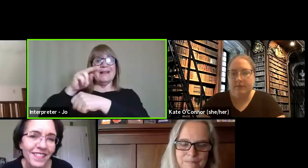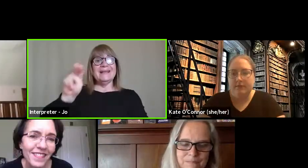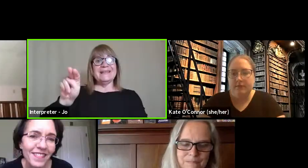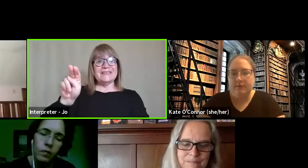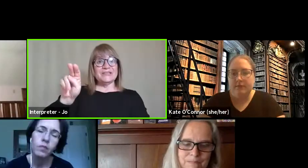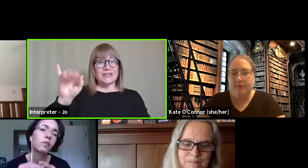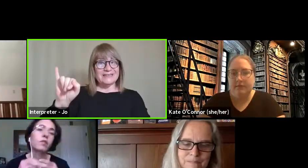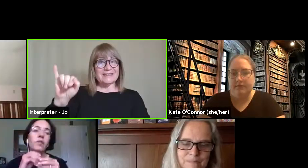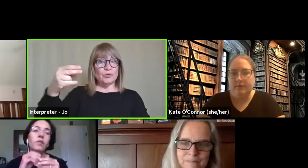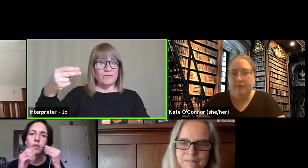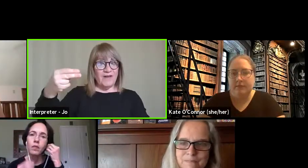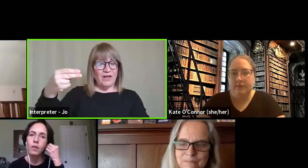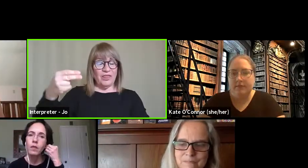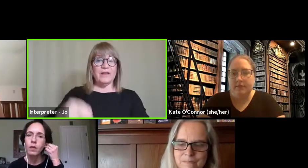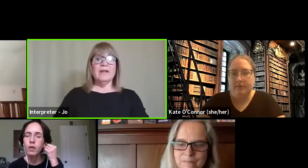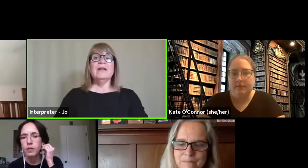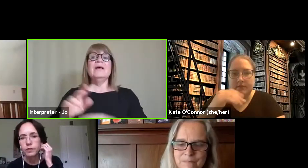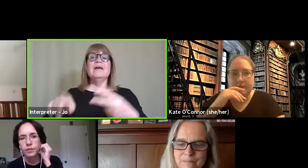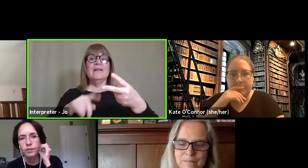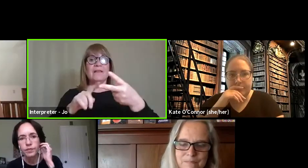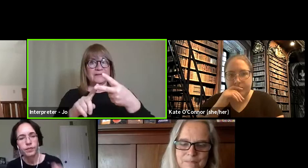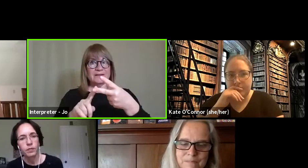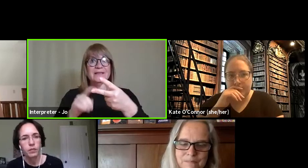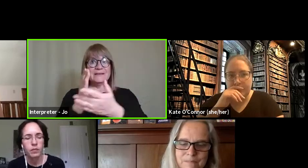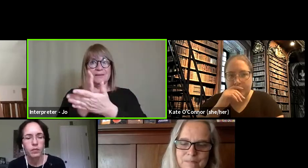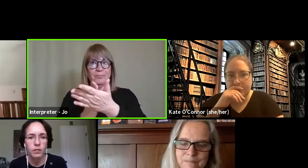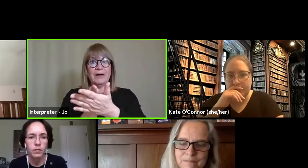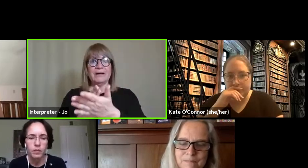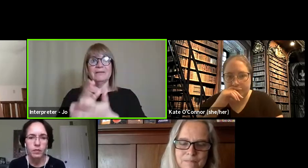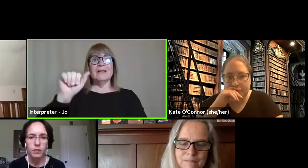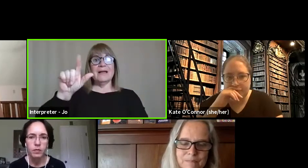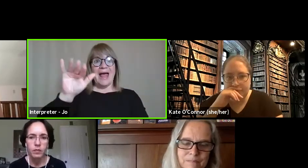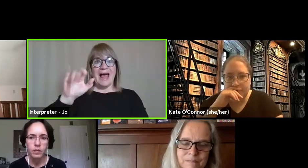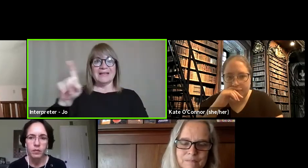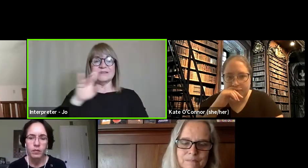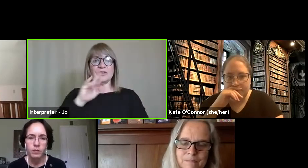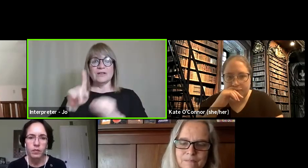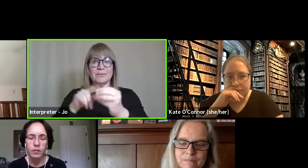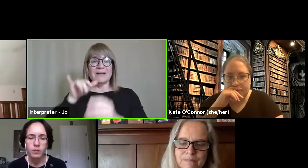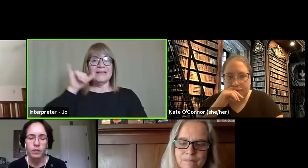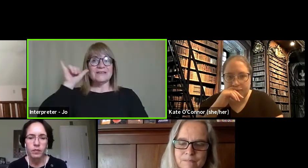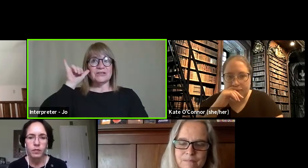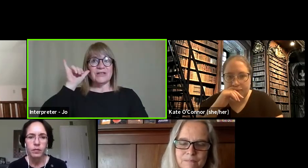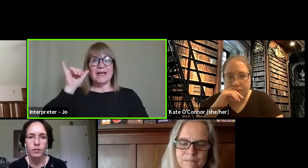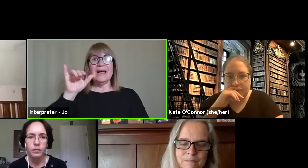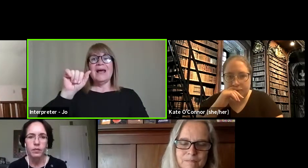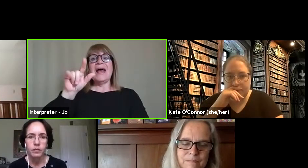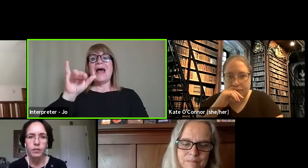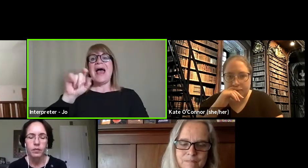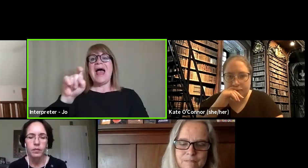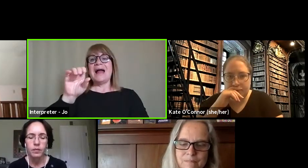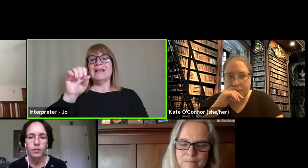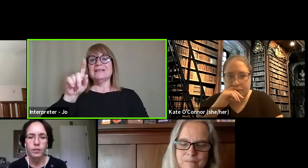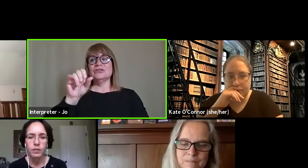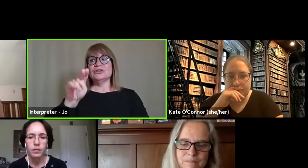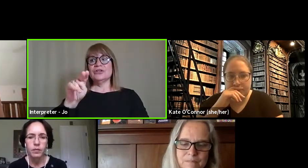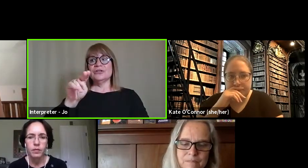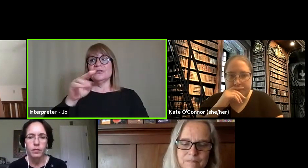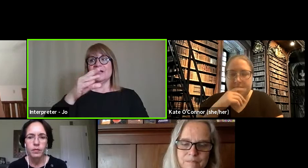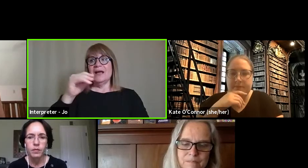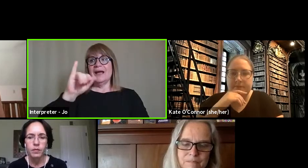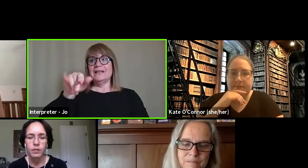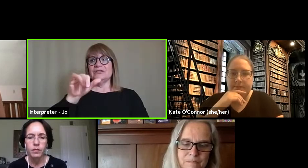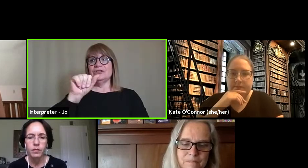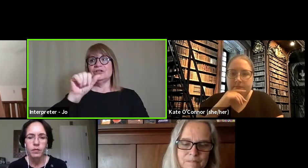section portion which dr stern alex mentioned yesterday alex stern and jackie wernaman of dartmouth